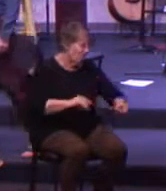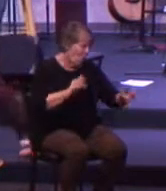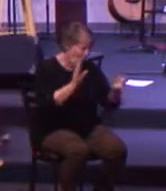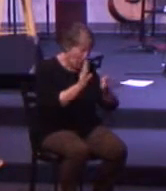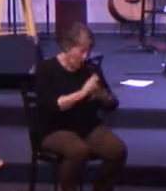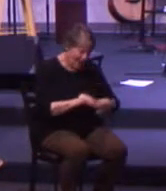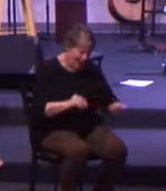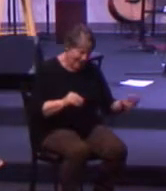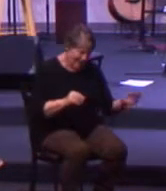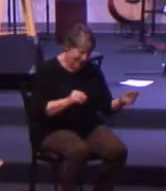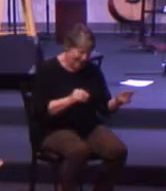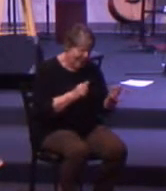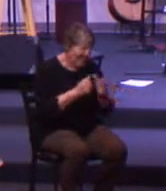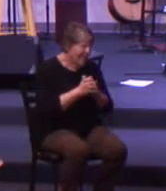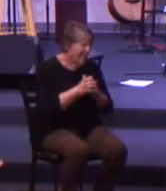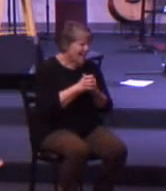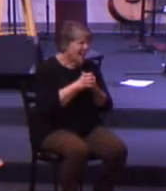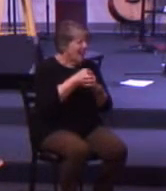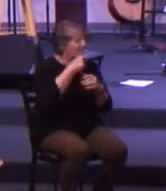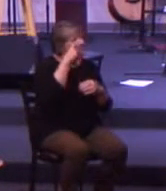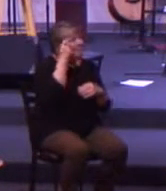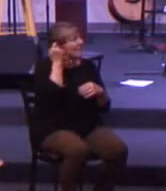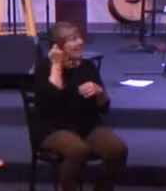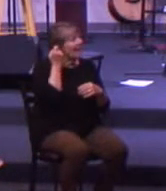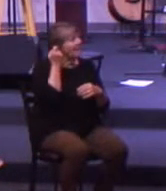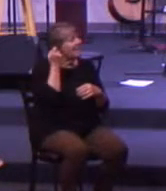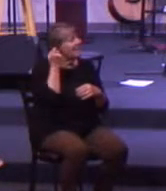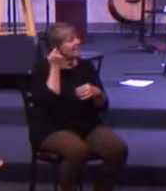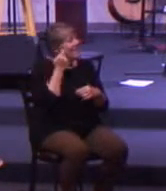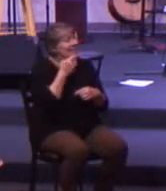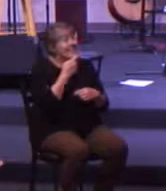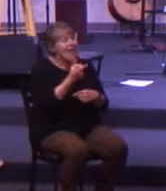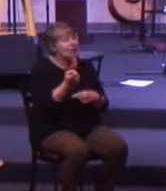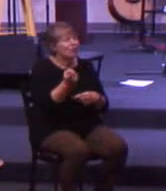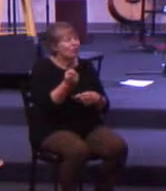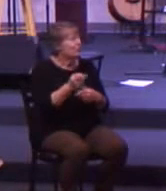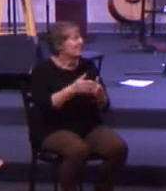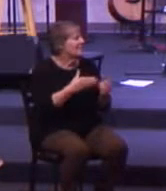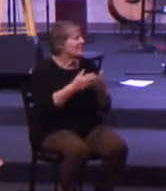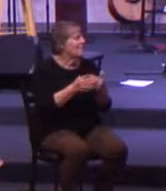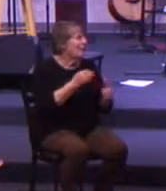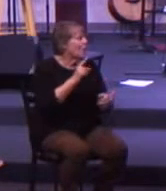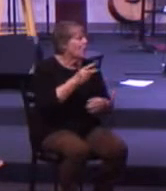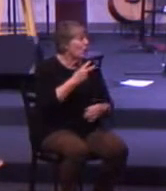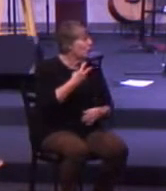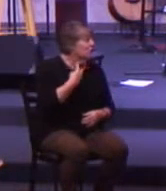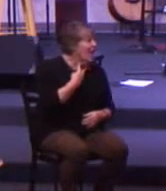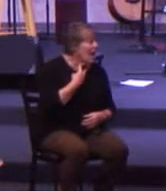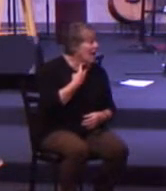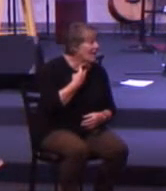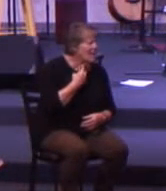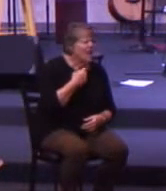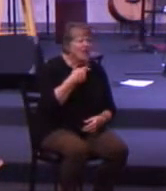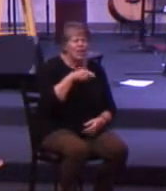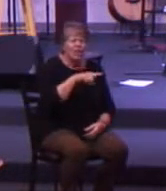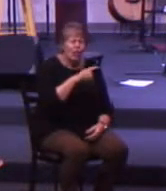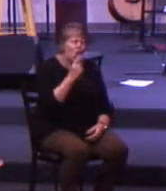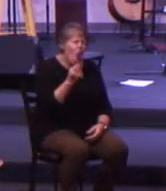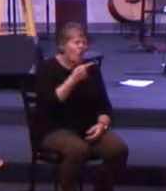Because the lie it tells us is that no matter where you're stuck, when you're just about to fall down, you know what you need? You just need to be